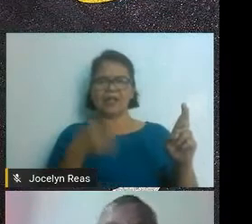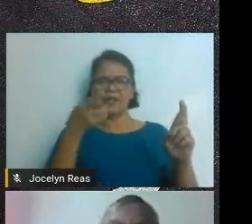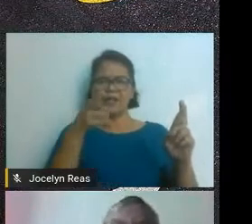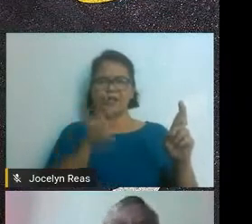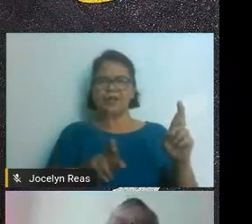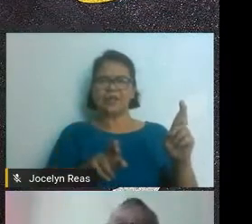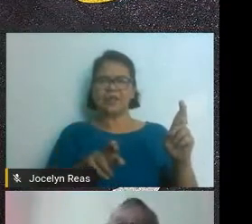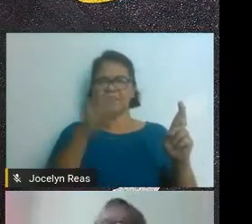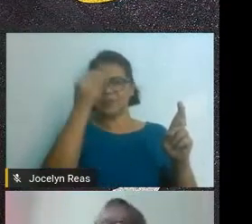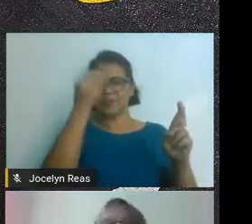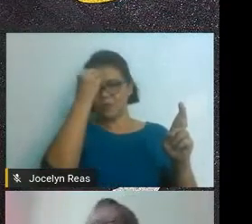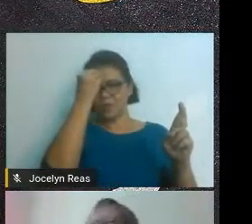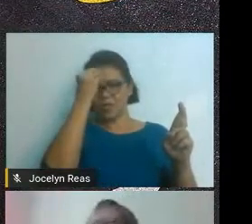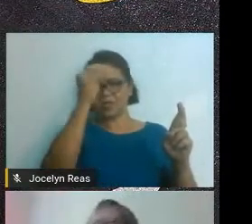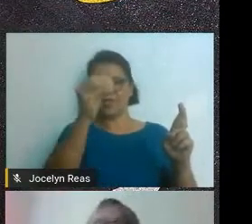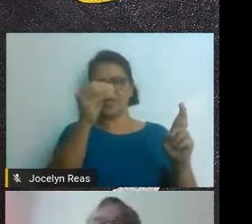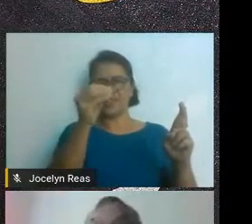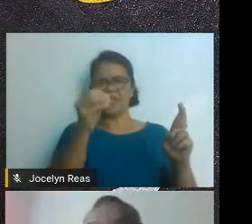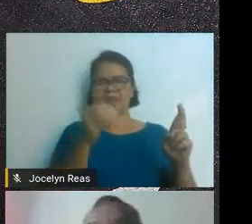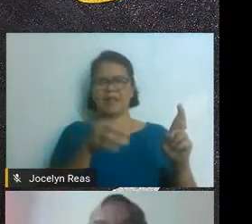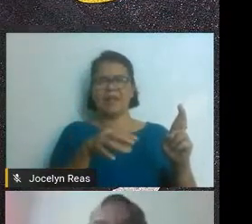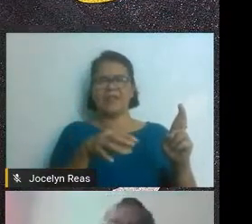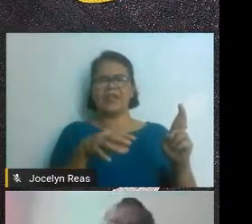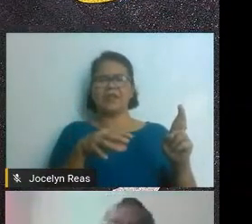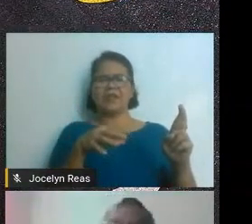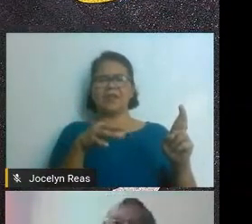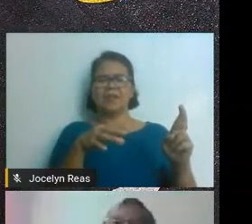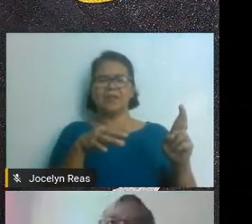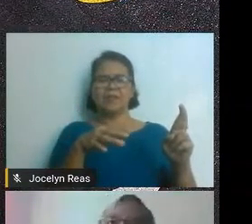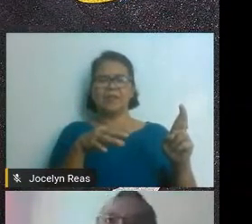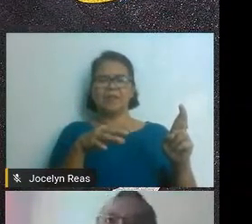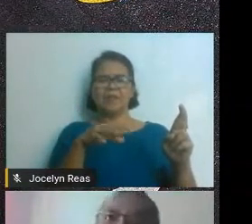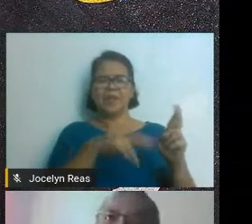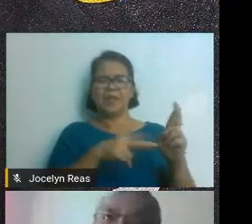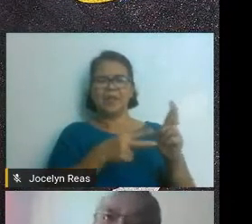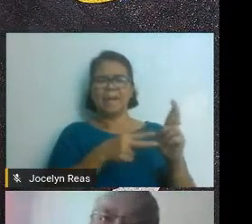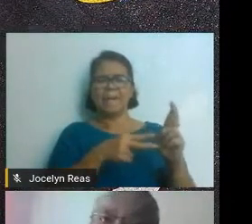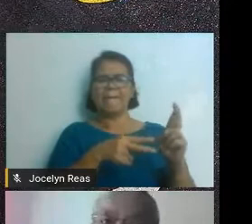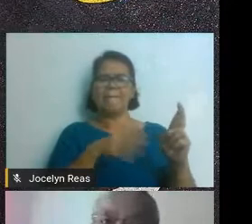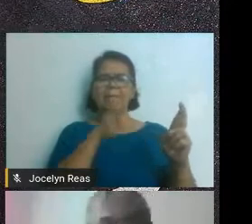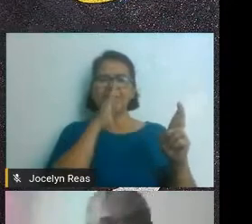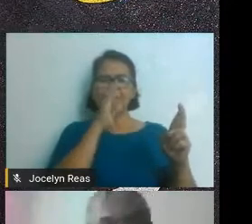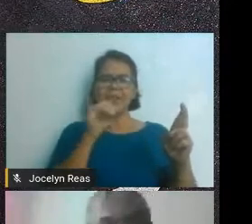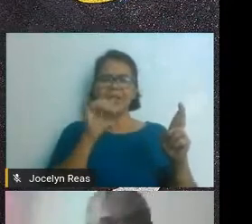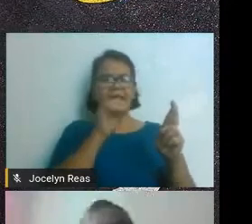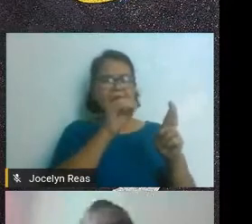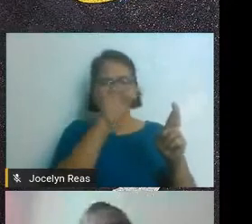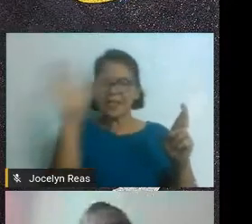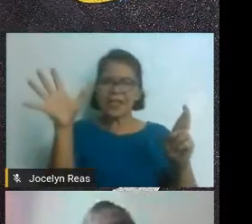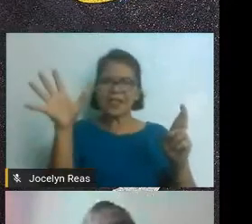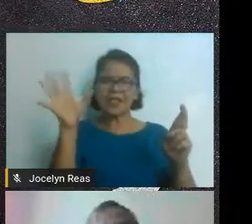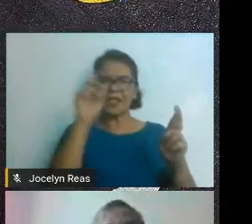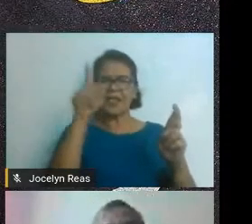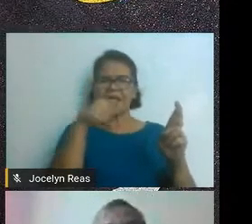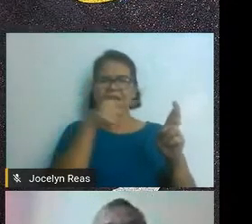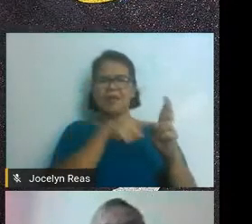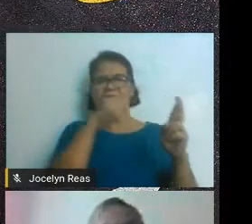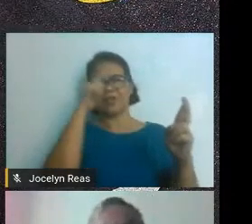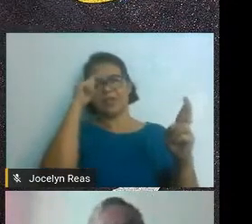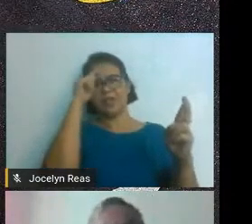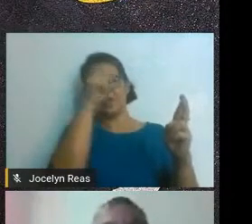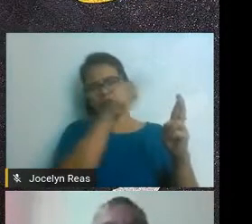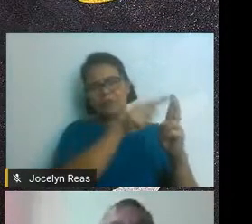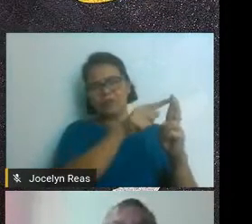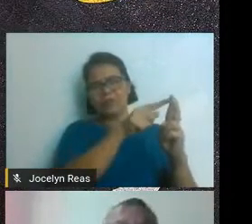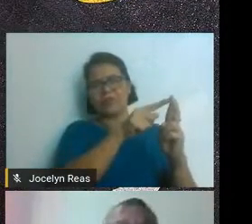me, is being clear about the goals, the things that you want to accomplish. Of course, if you don't know what you want to